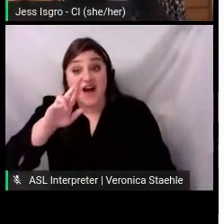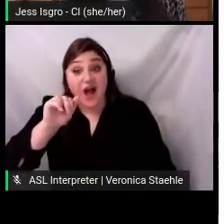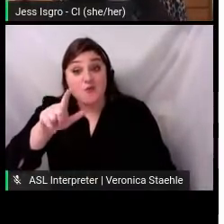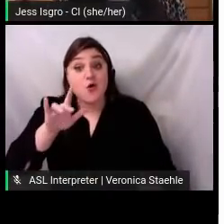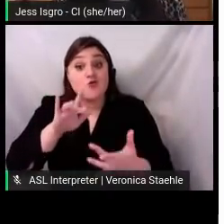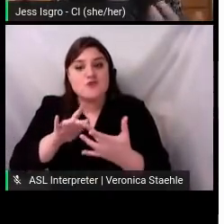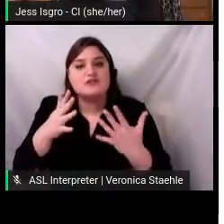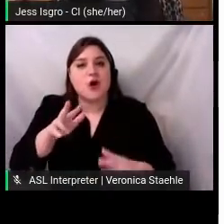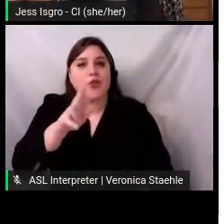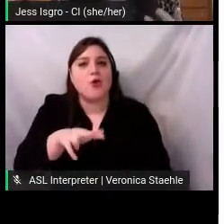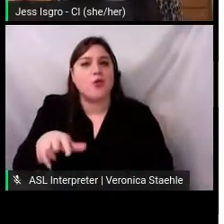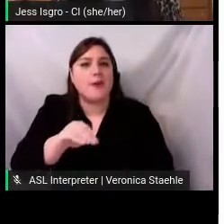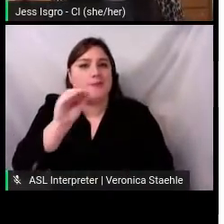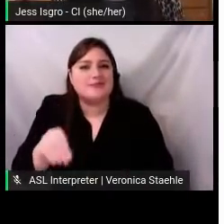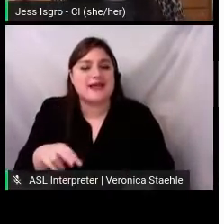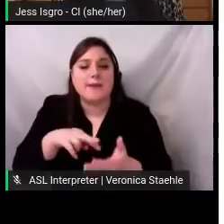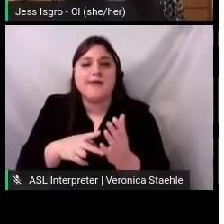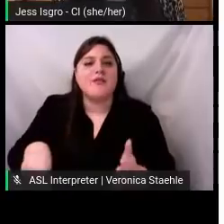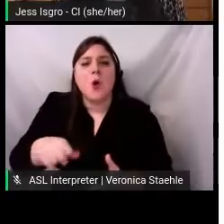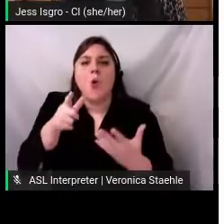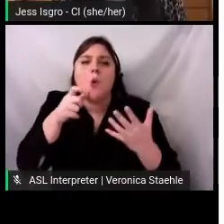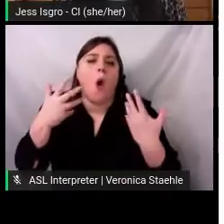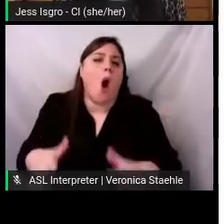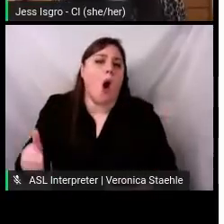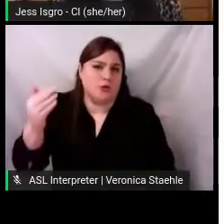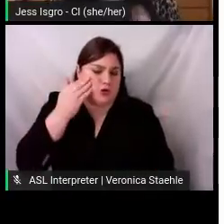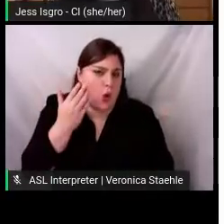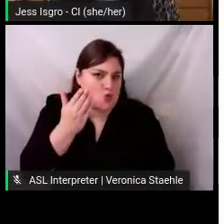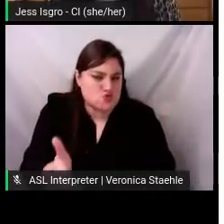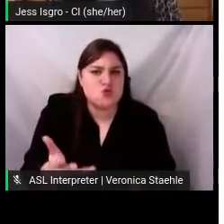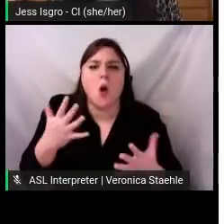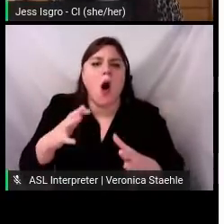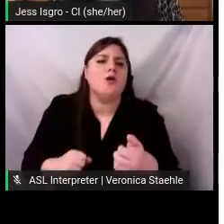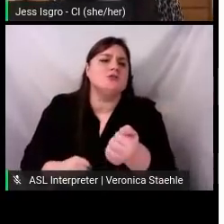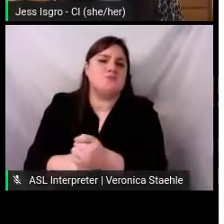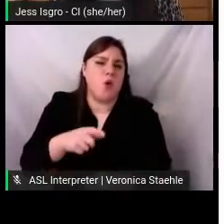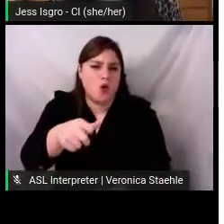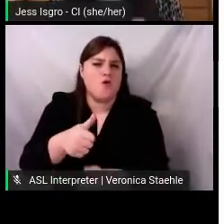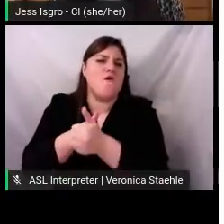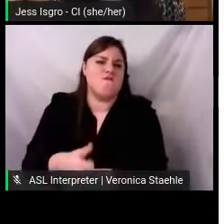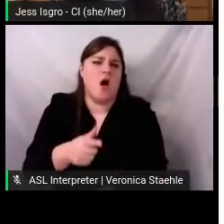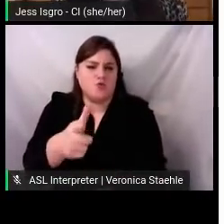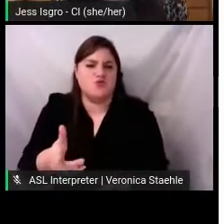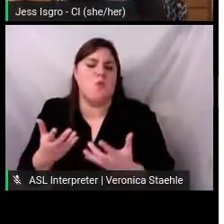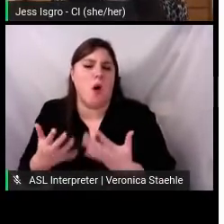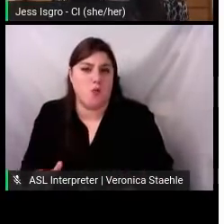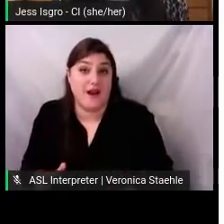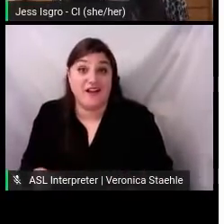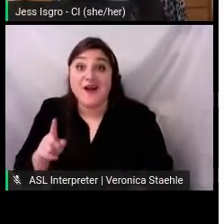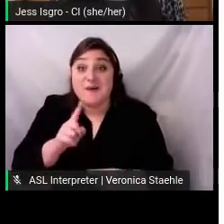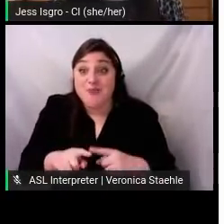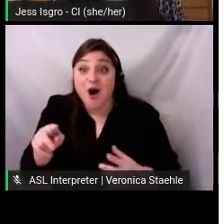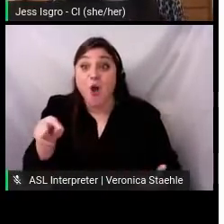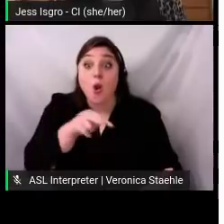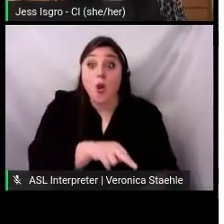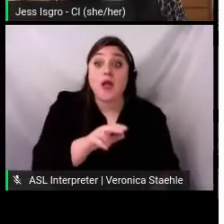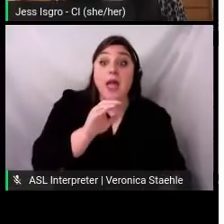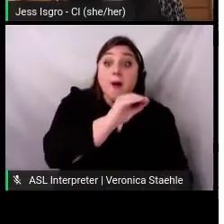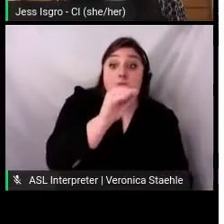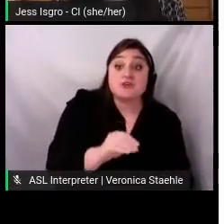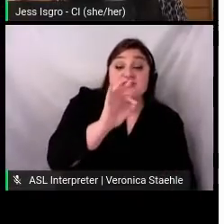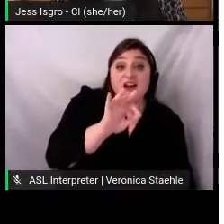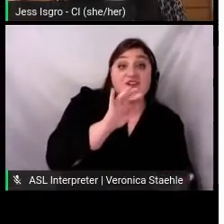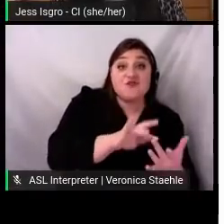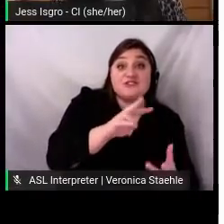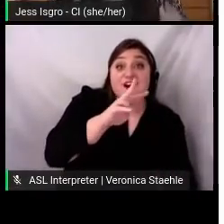were already aware of you, fans of you, following you, whereas almost 69% of that was new users. That goes to show you that